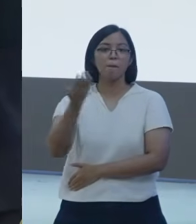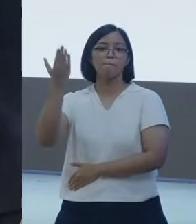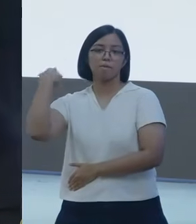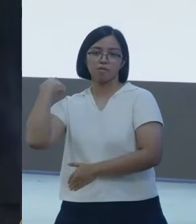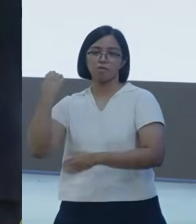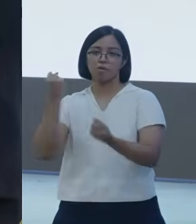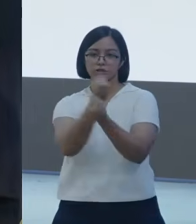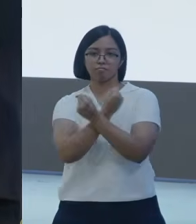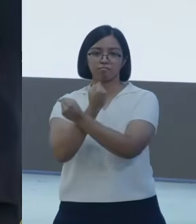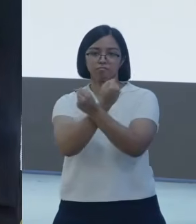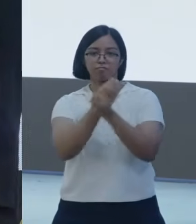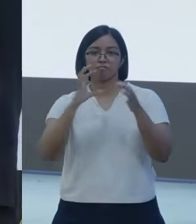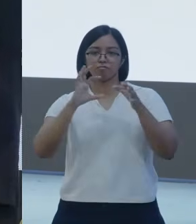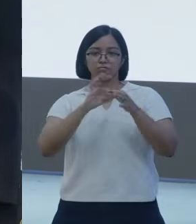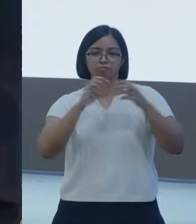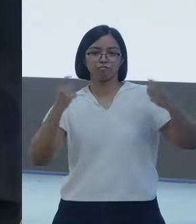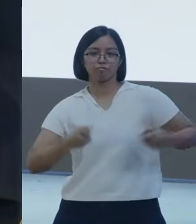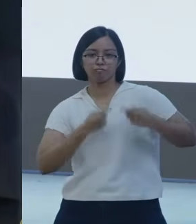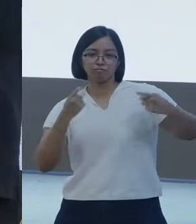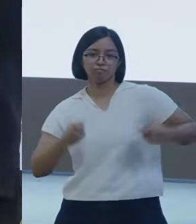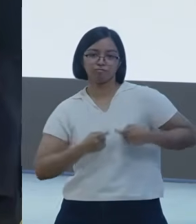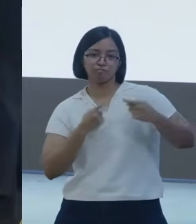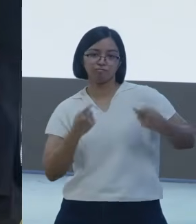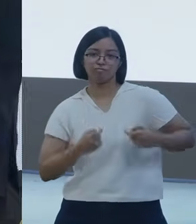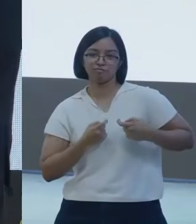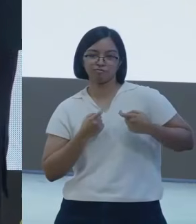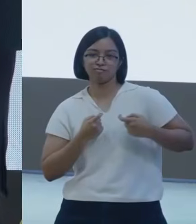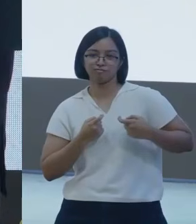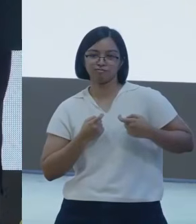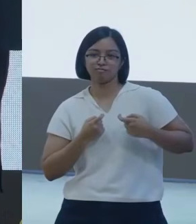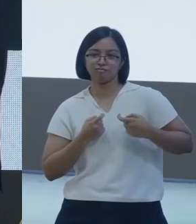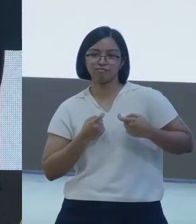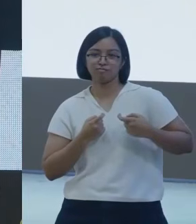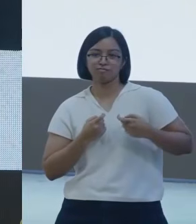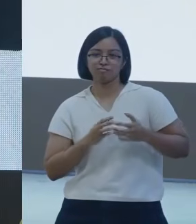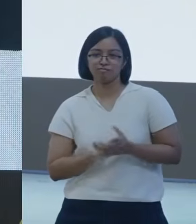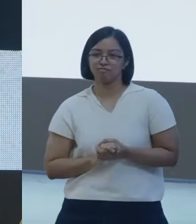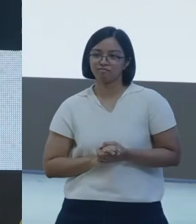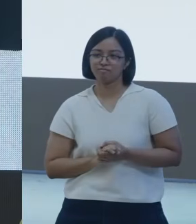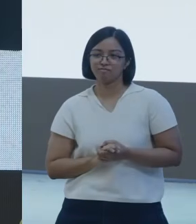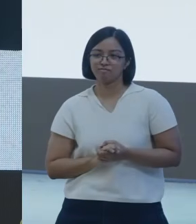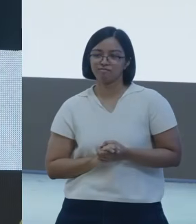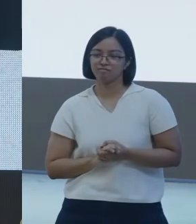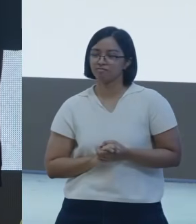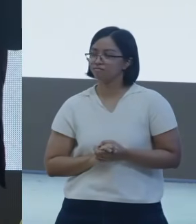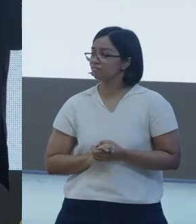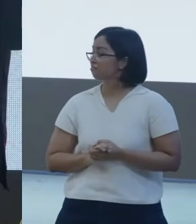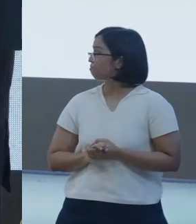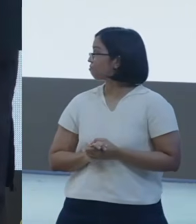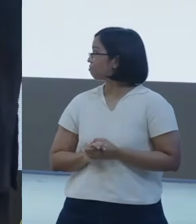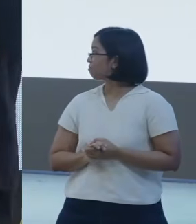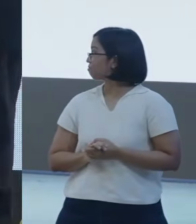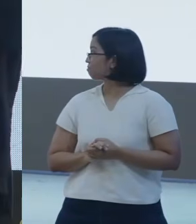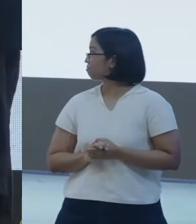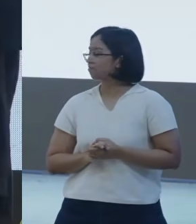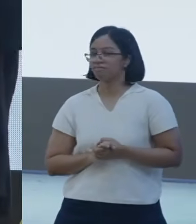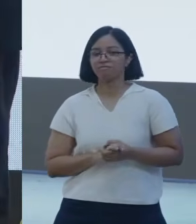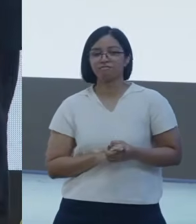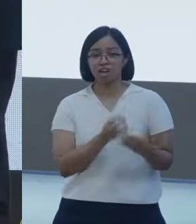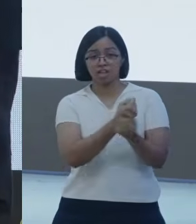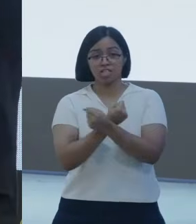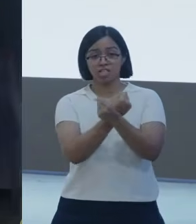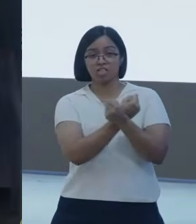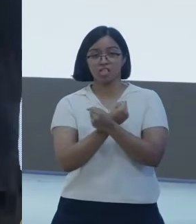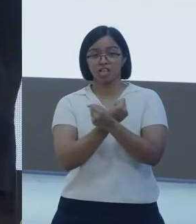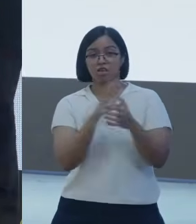of sin. Ayan po, isang patunay that we are slaves of sin. Wala po tayo. Pag slave,